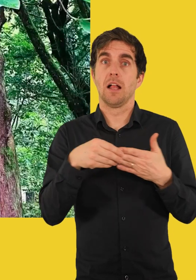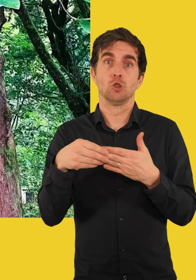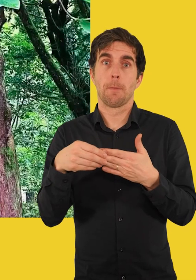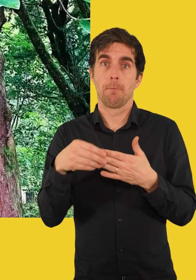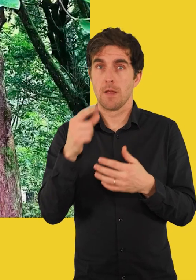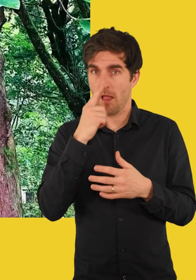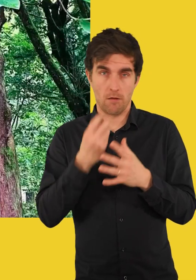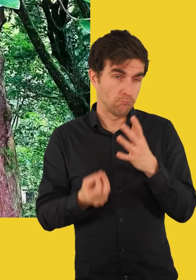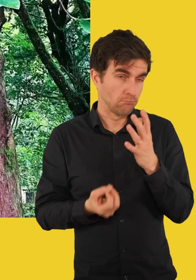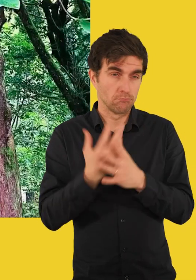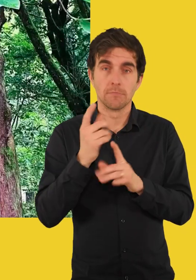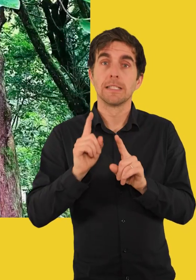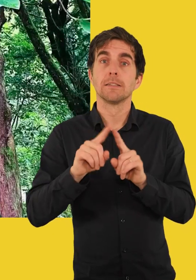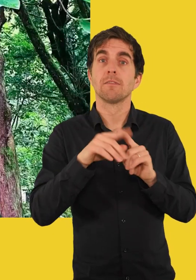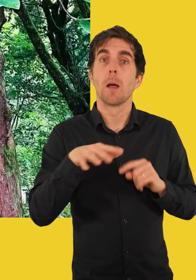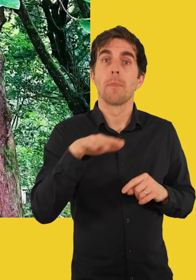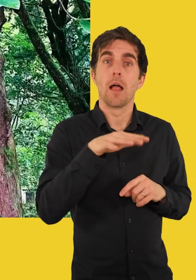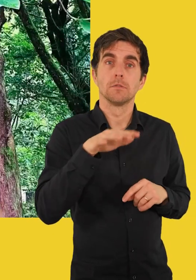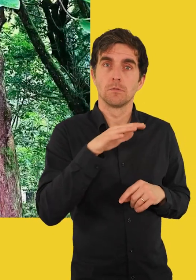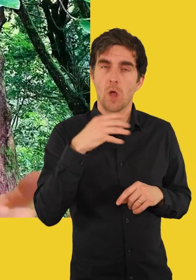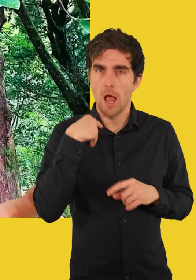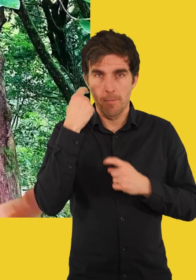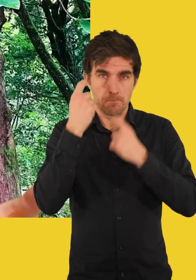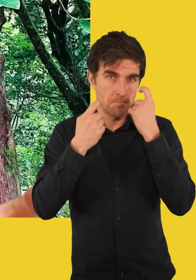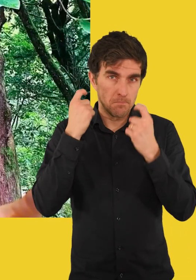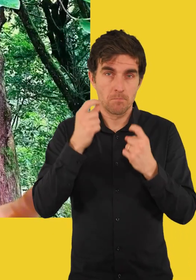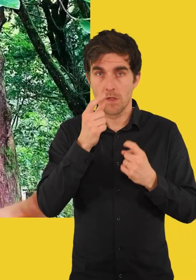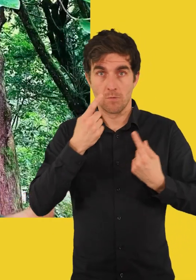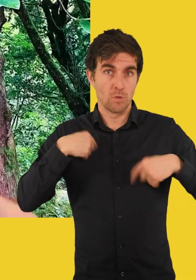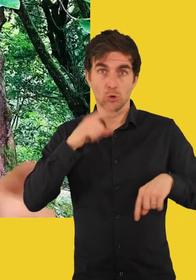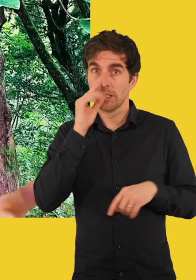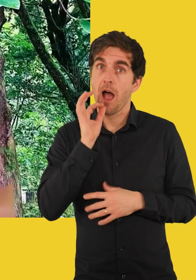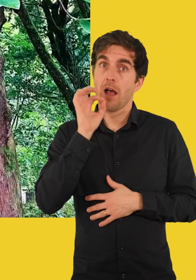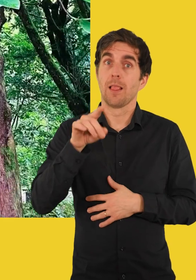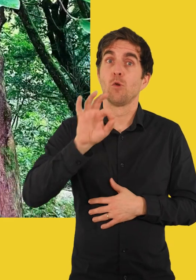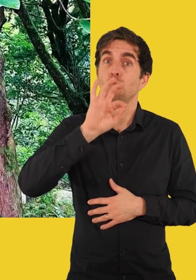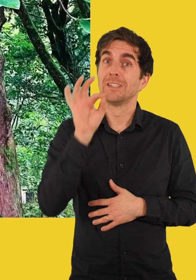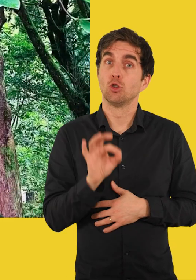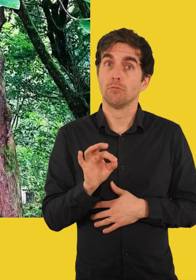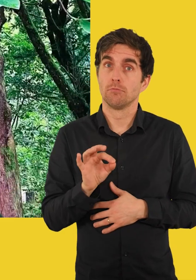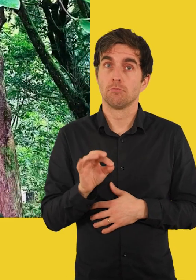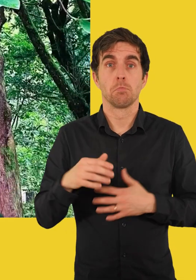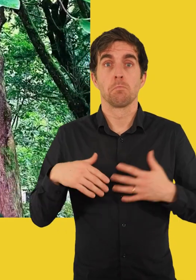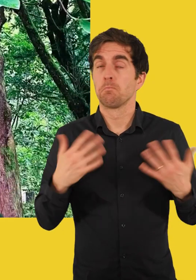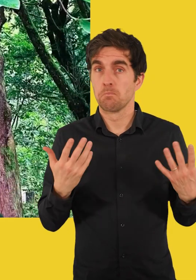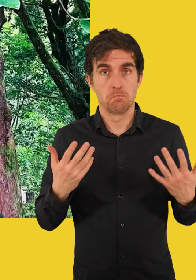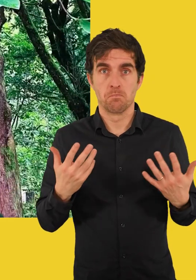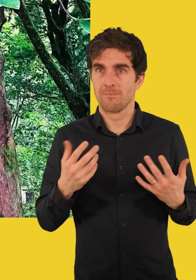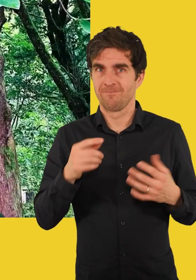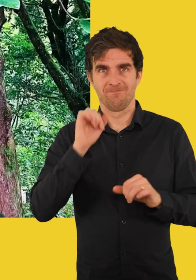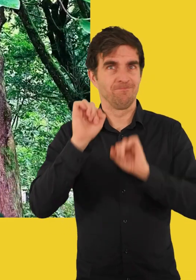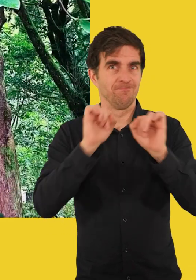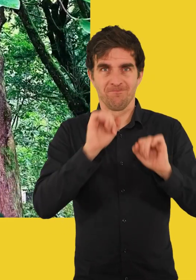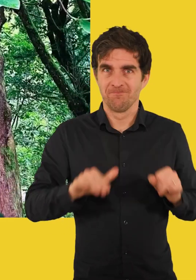something that can emerge from lots of different places. So I wonder if we could ask that question. You've come